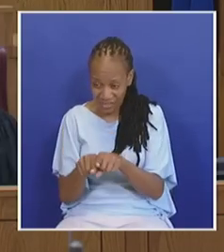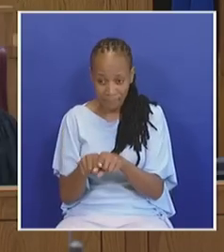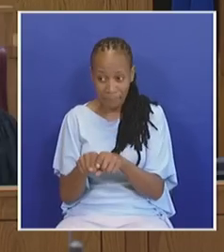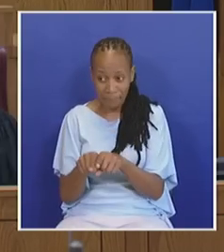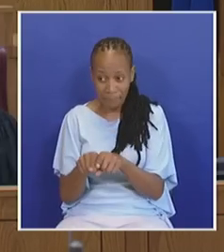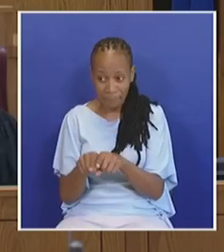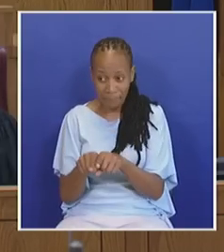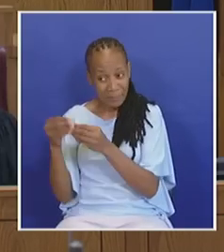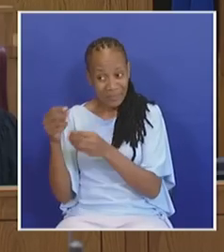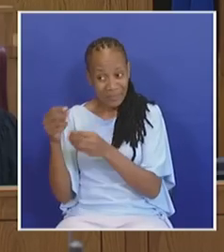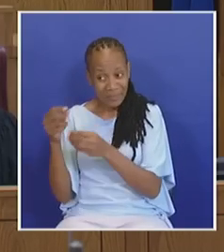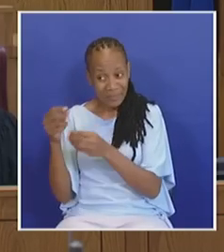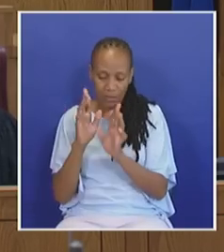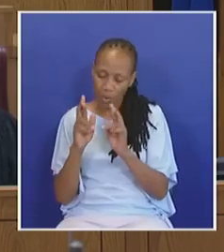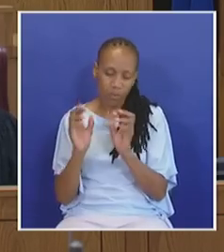continue.